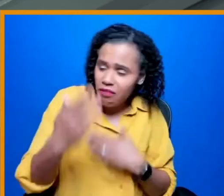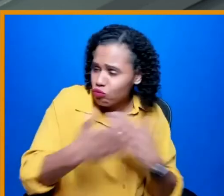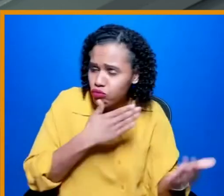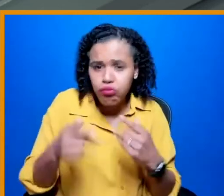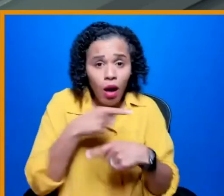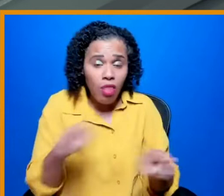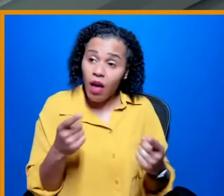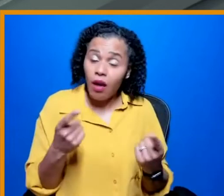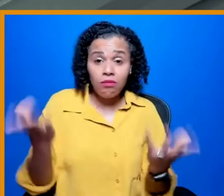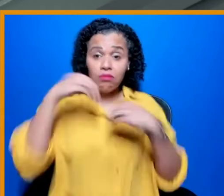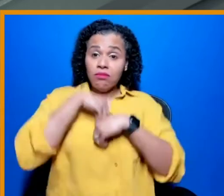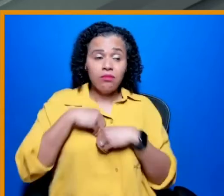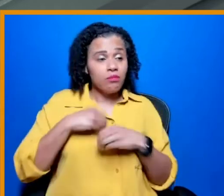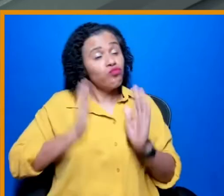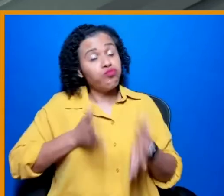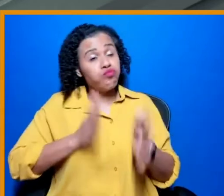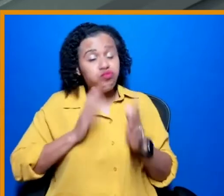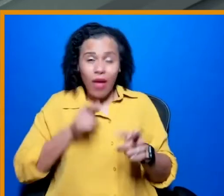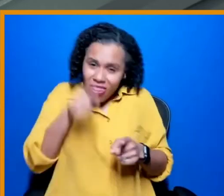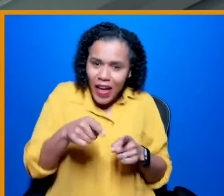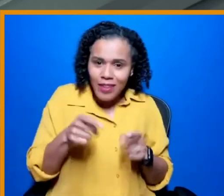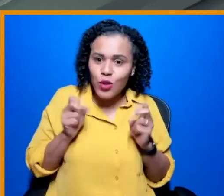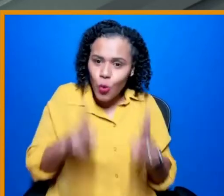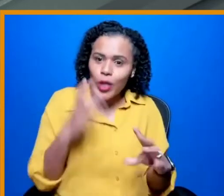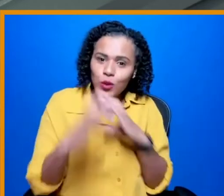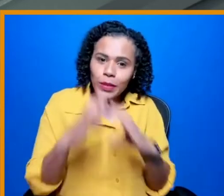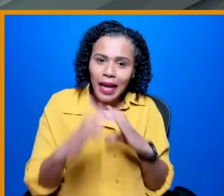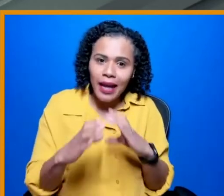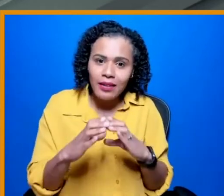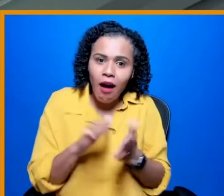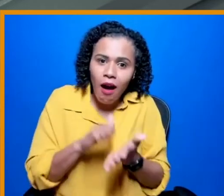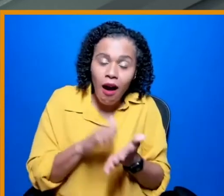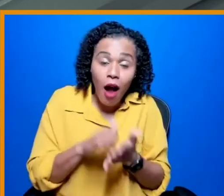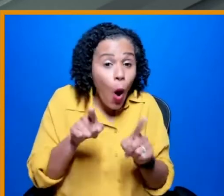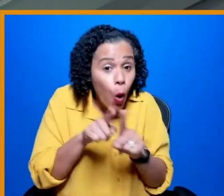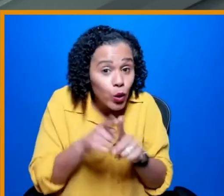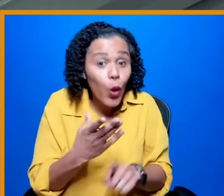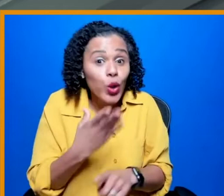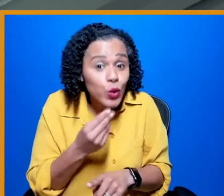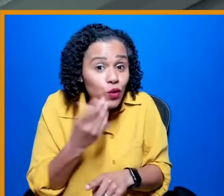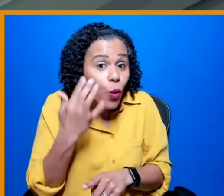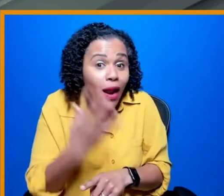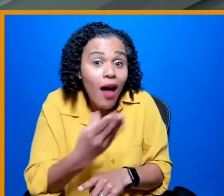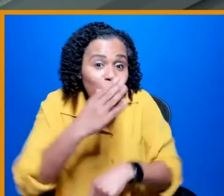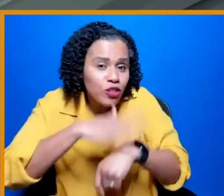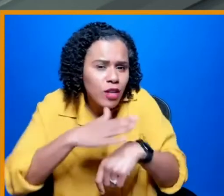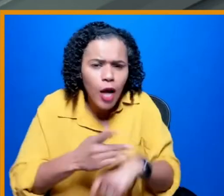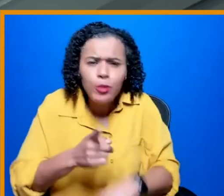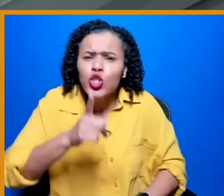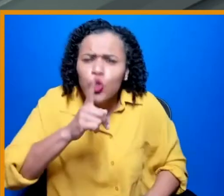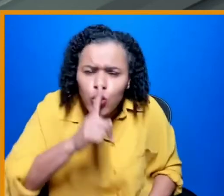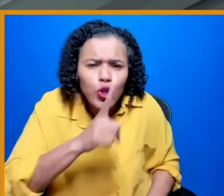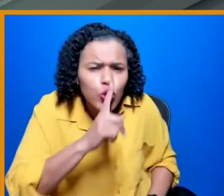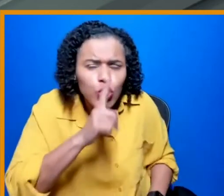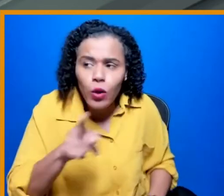one another. And let me tell you, it was especially useful when they were told to be quiet at lunchtime. But the key is that